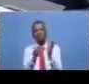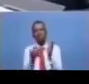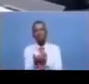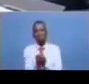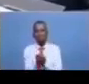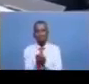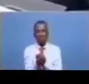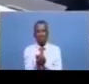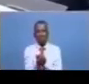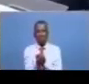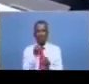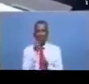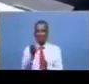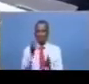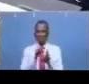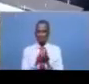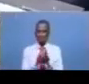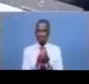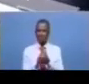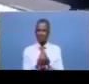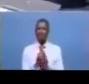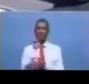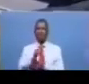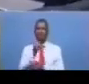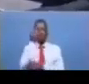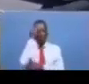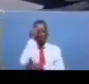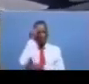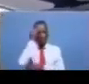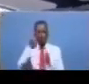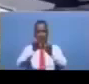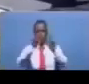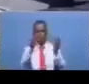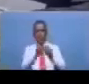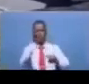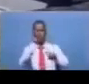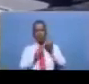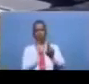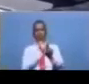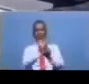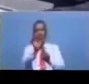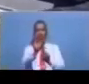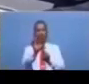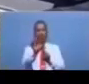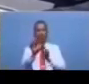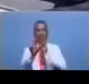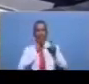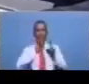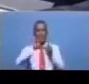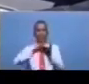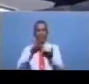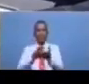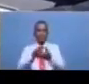what counsel basically said was that, yes, we know that a party cannot be compelled to give evidence. That is trite